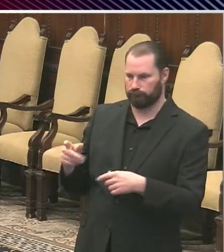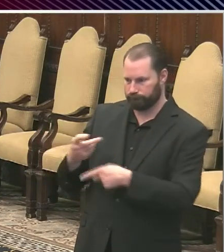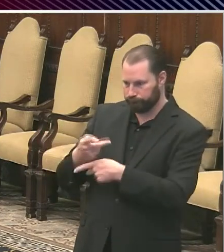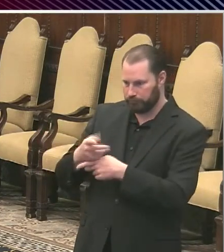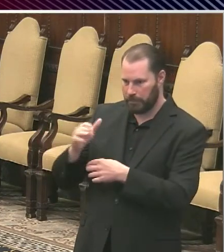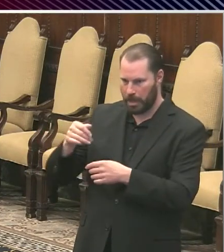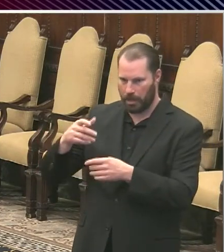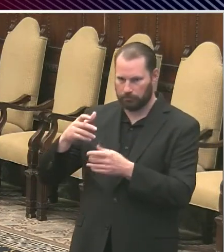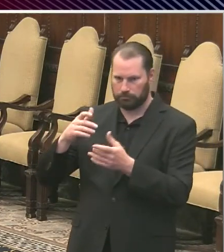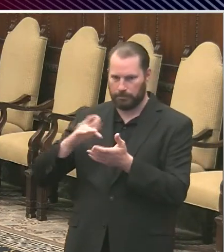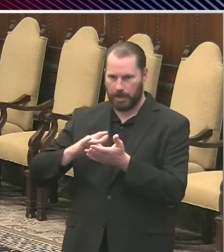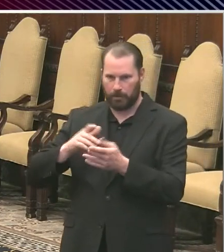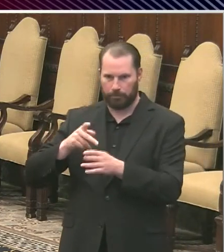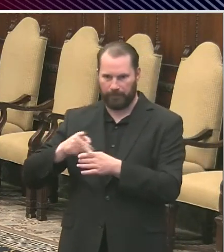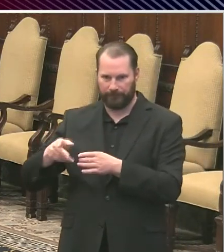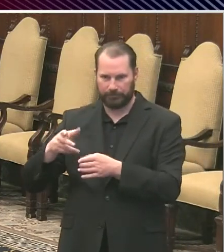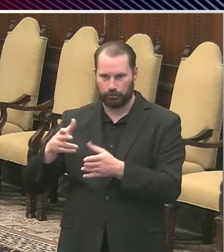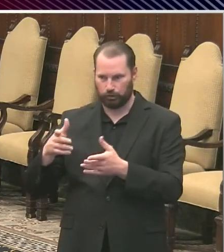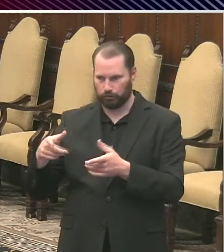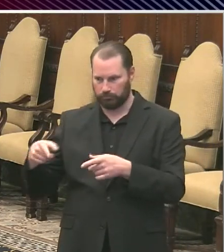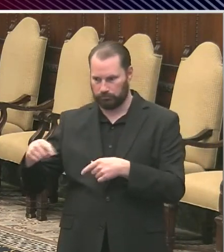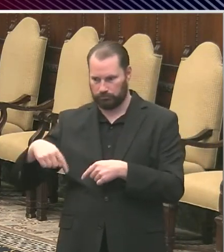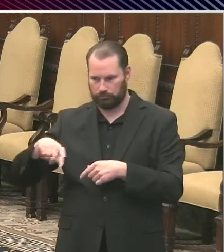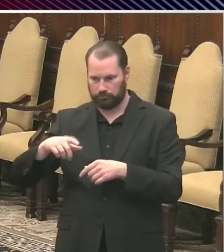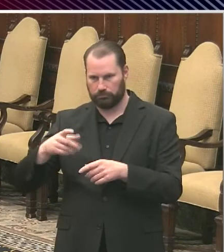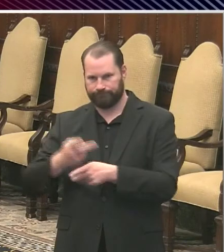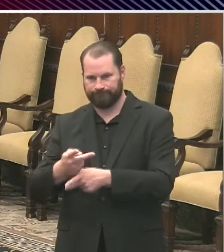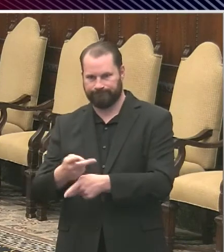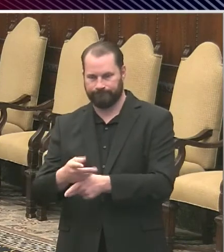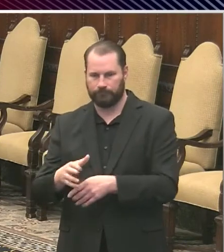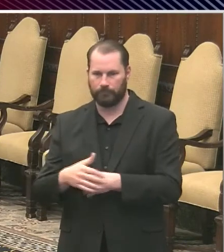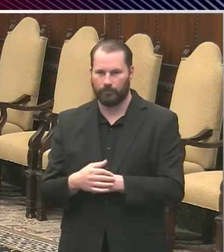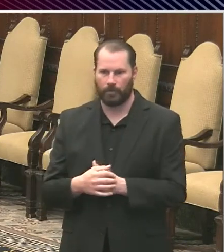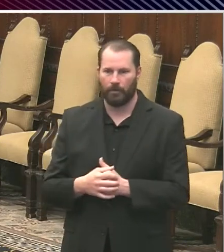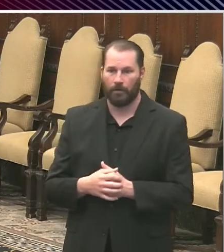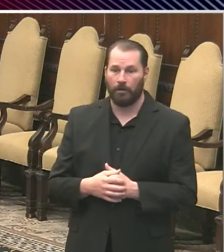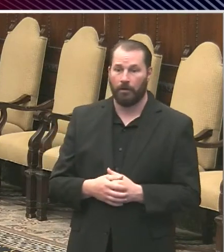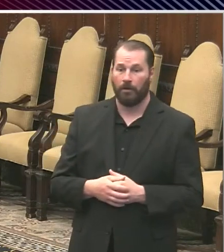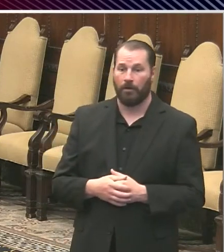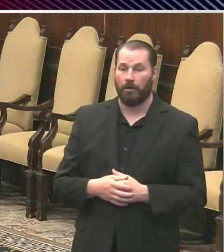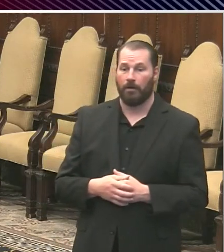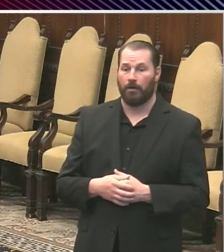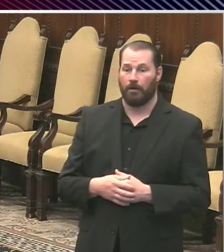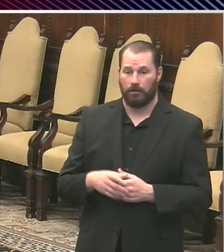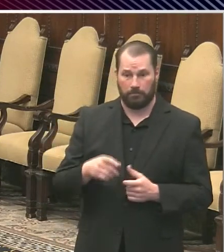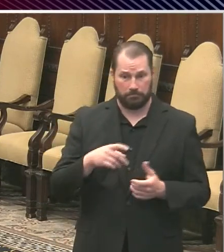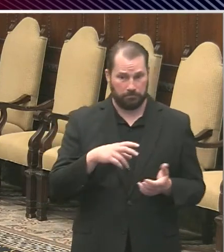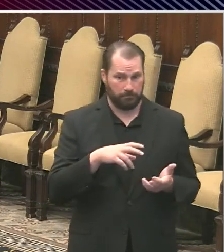guidelines. So that are they all symptomatic and above 50 years old?